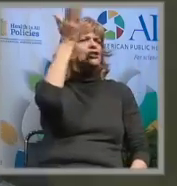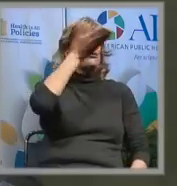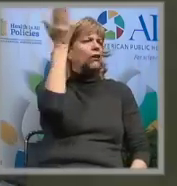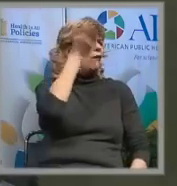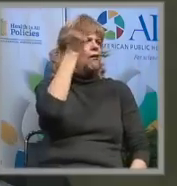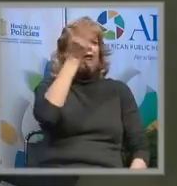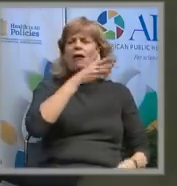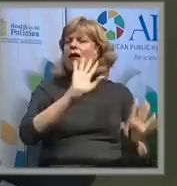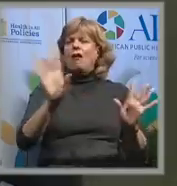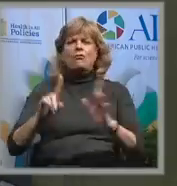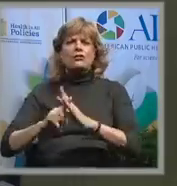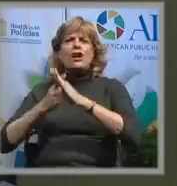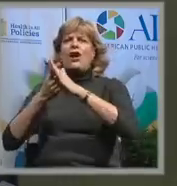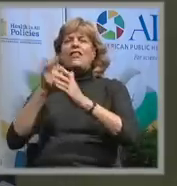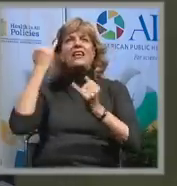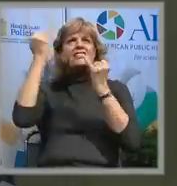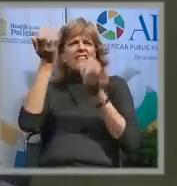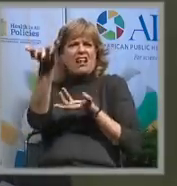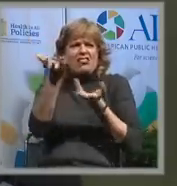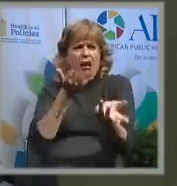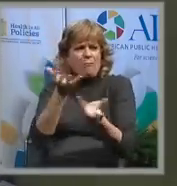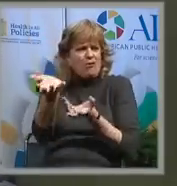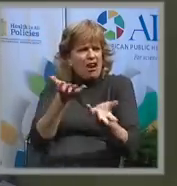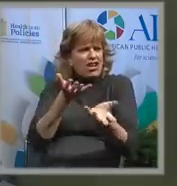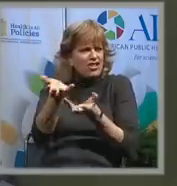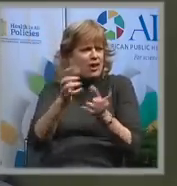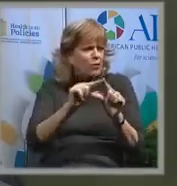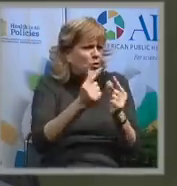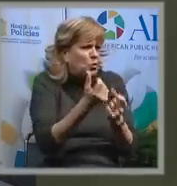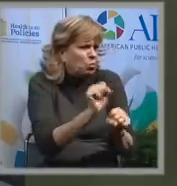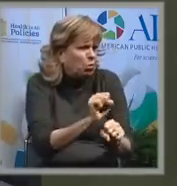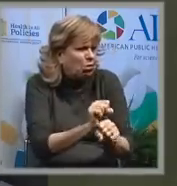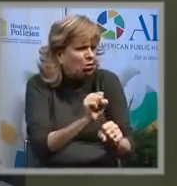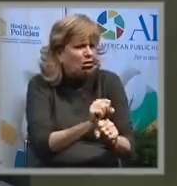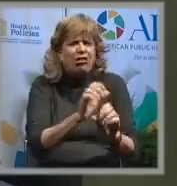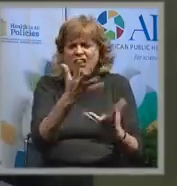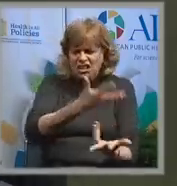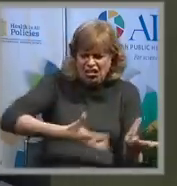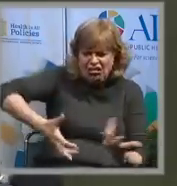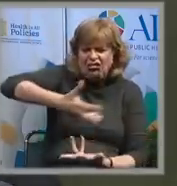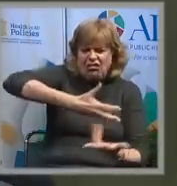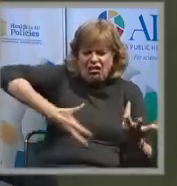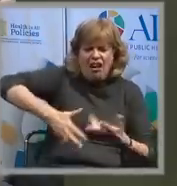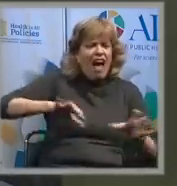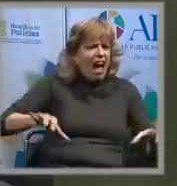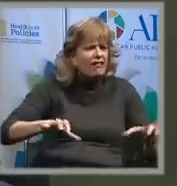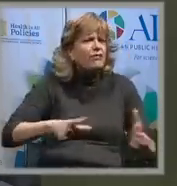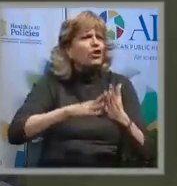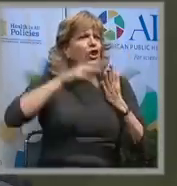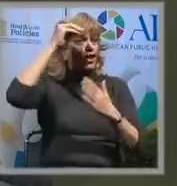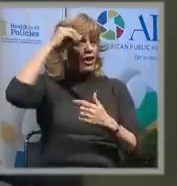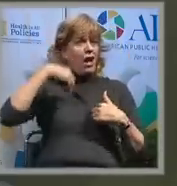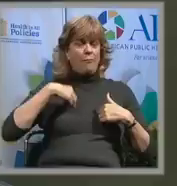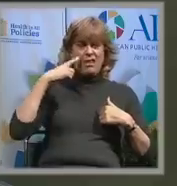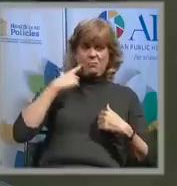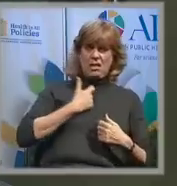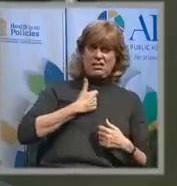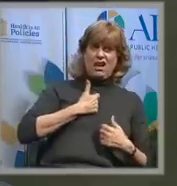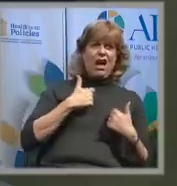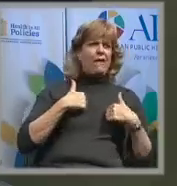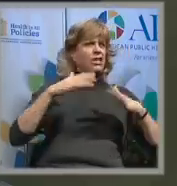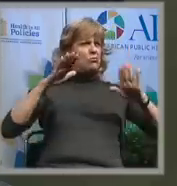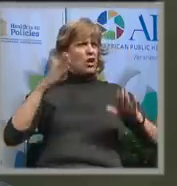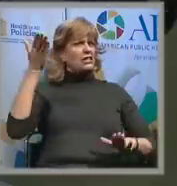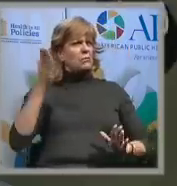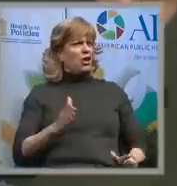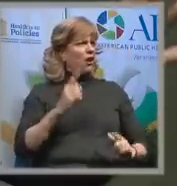classes. We're moving to this idea of collaboration, of group work, of interaction, of active learning. And I'm thinking, I've got some great